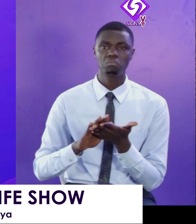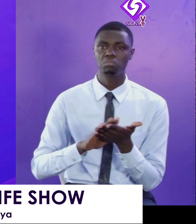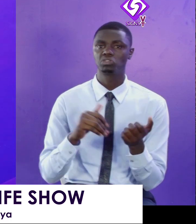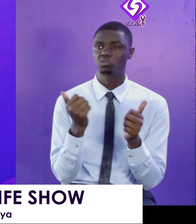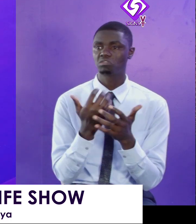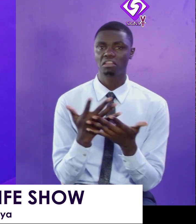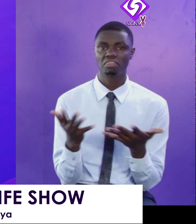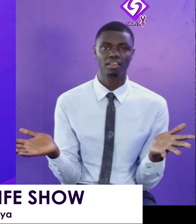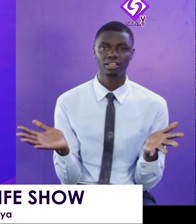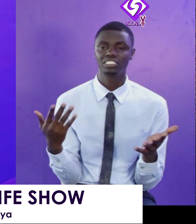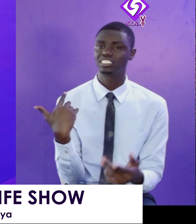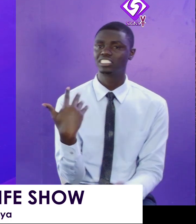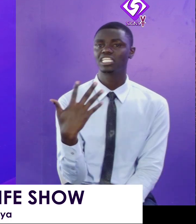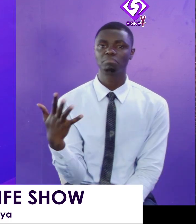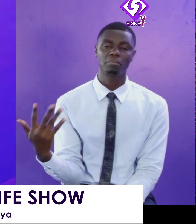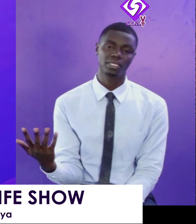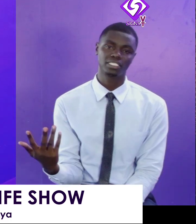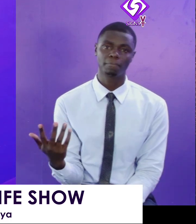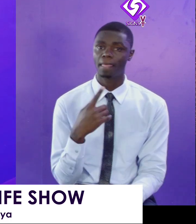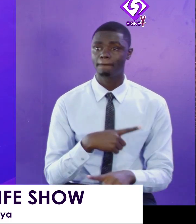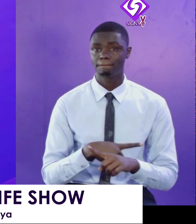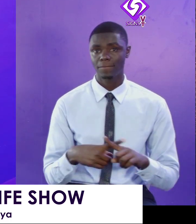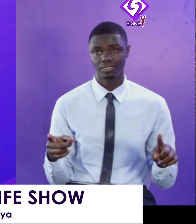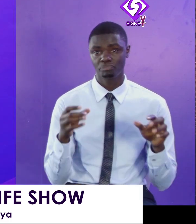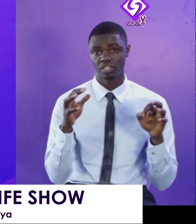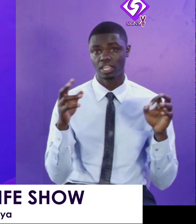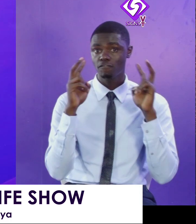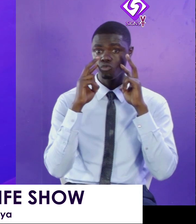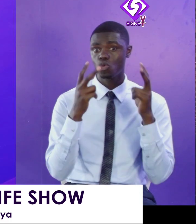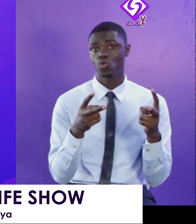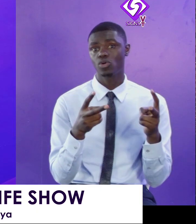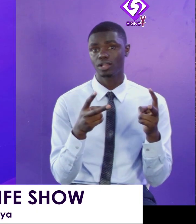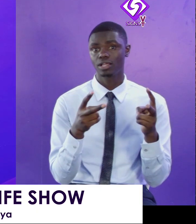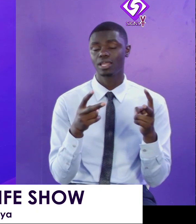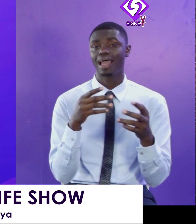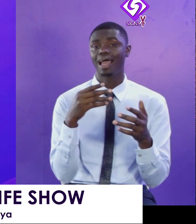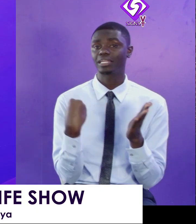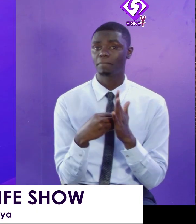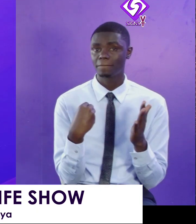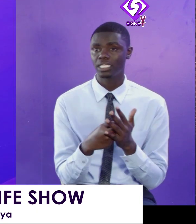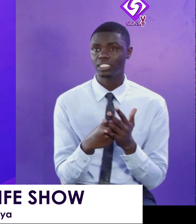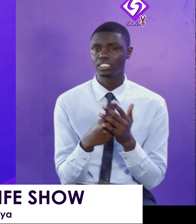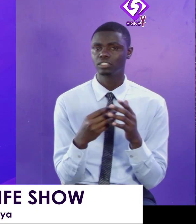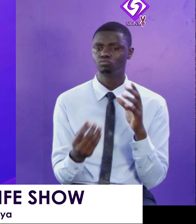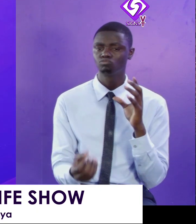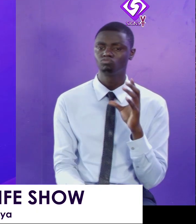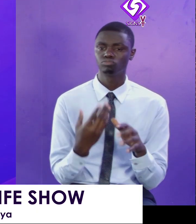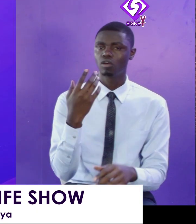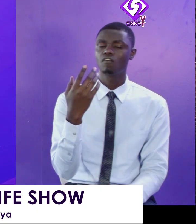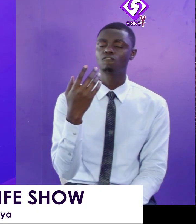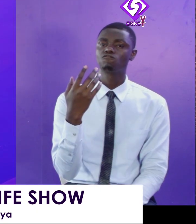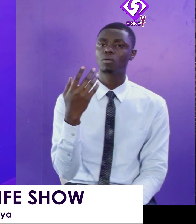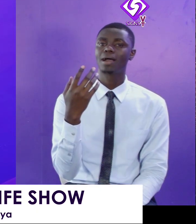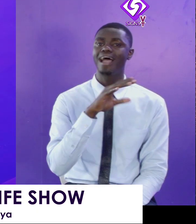something very, it's fiat. But when we look at a currency coming up in Africa, it's based on real